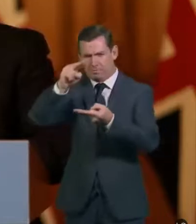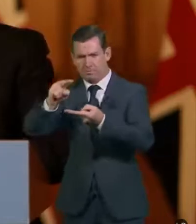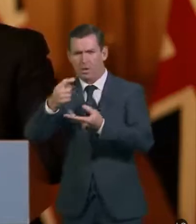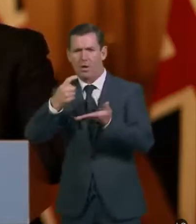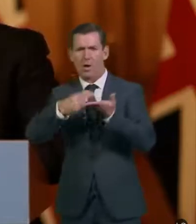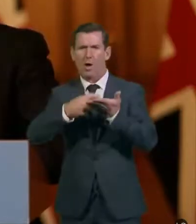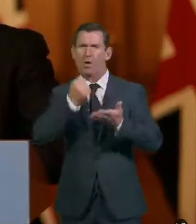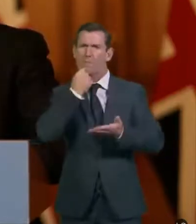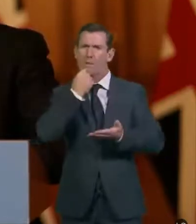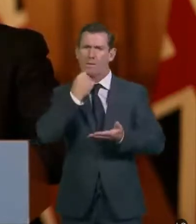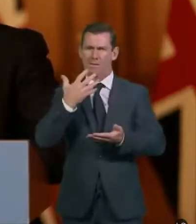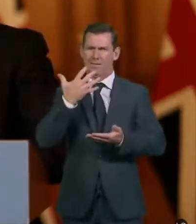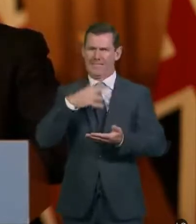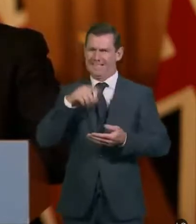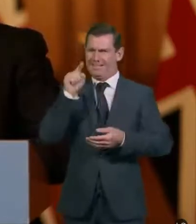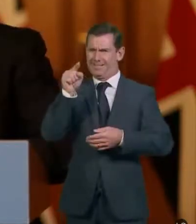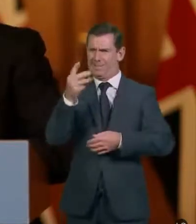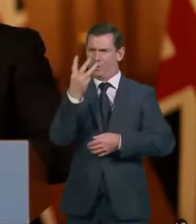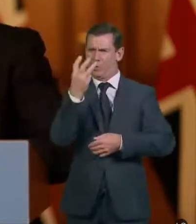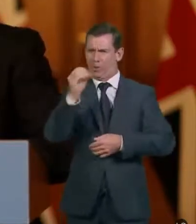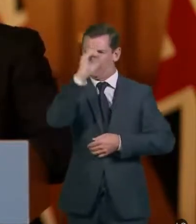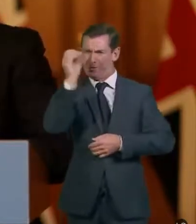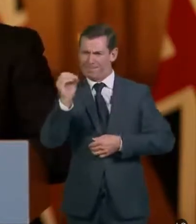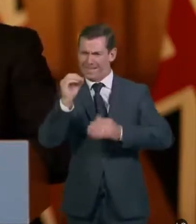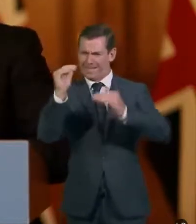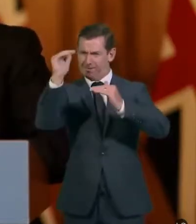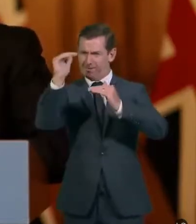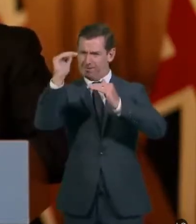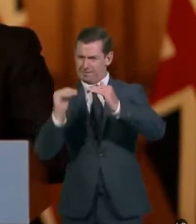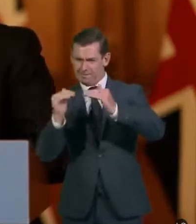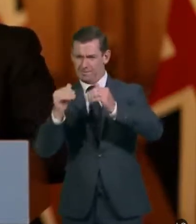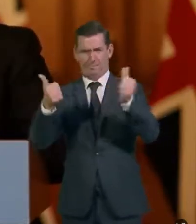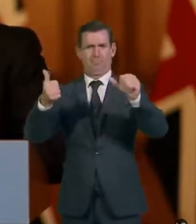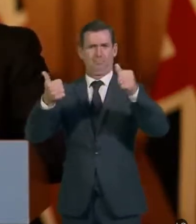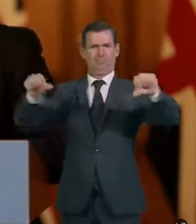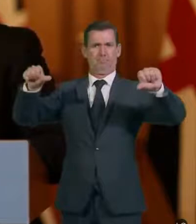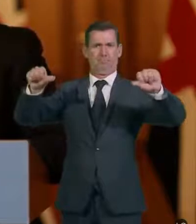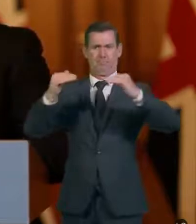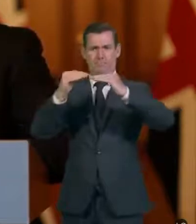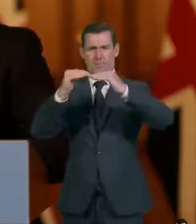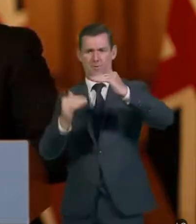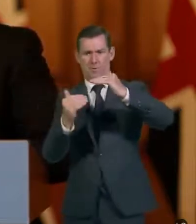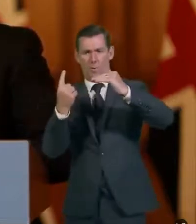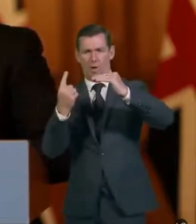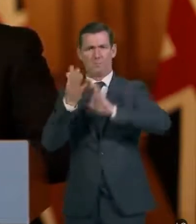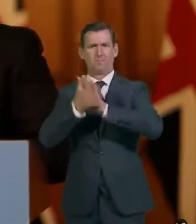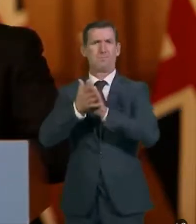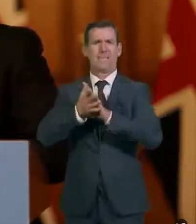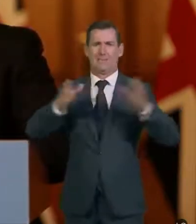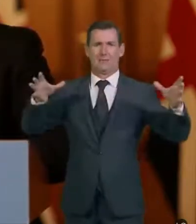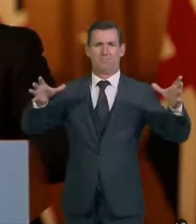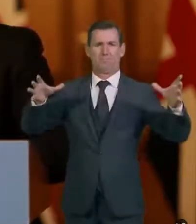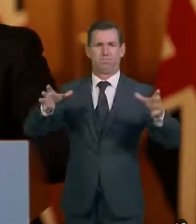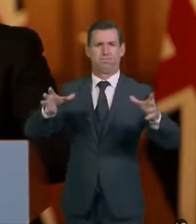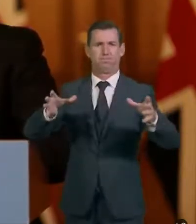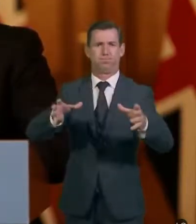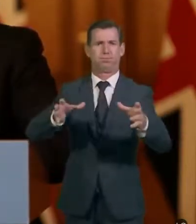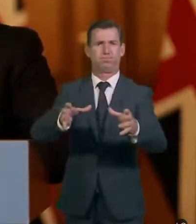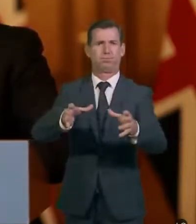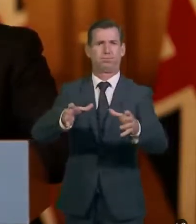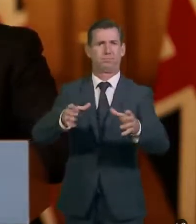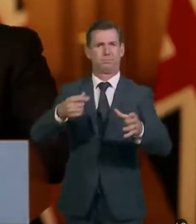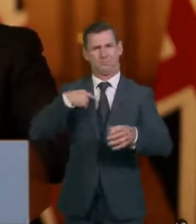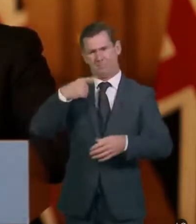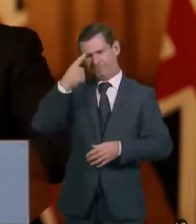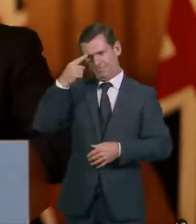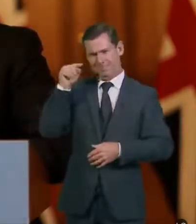R down, and you're below 1 again. And that, I think, would be that is what we're